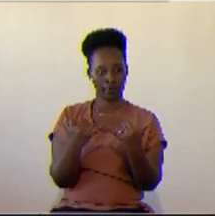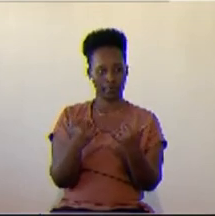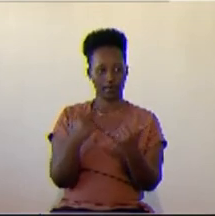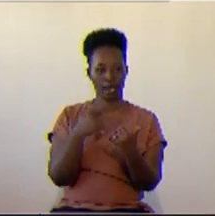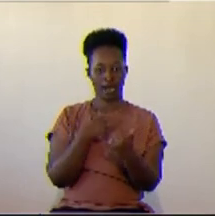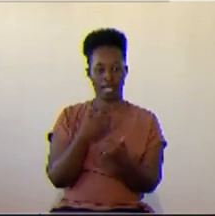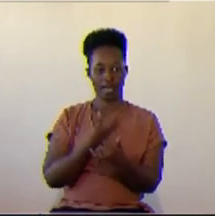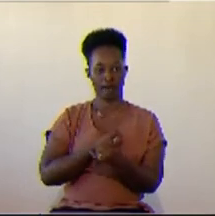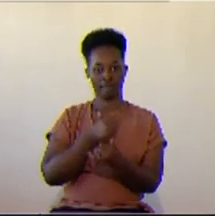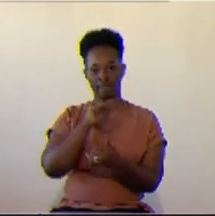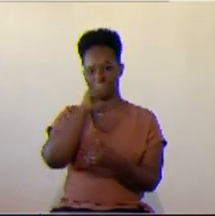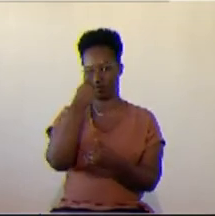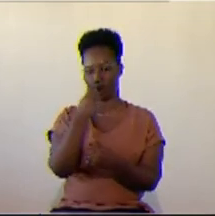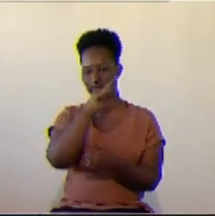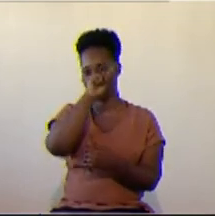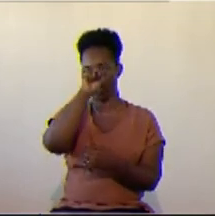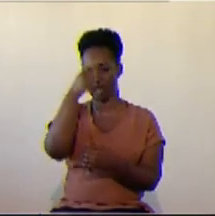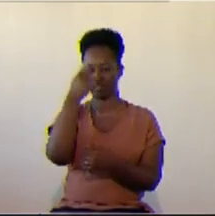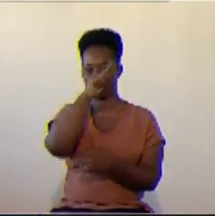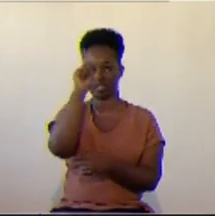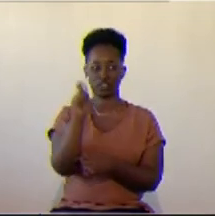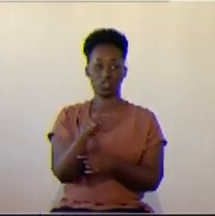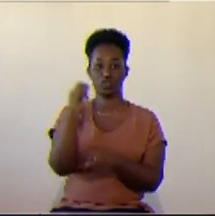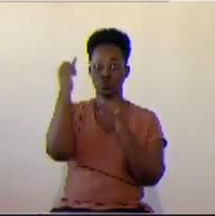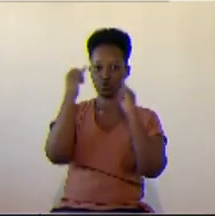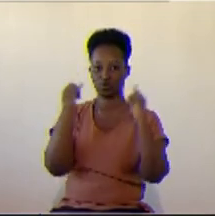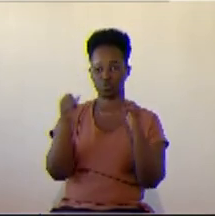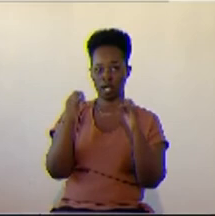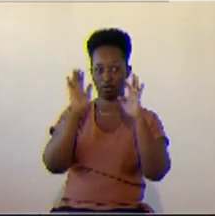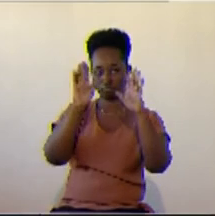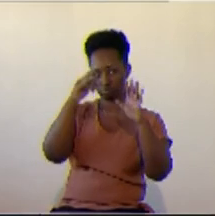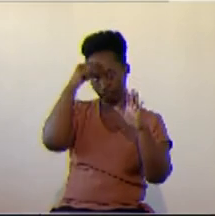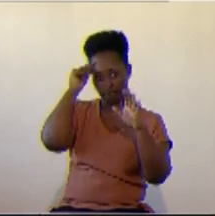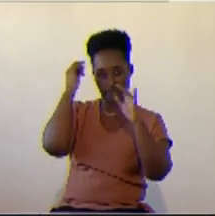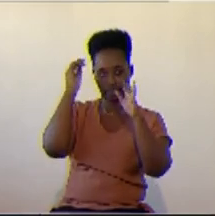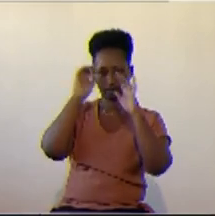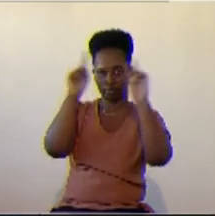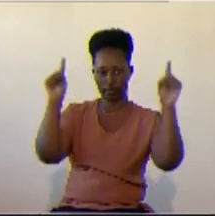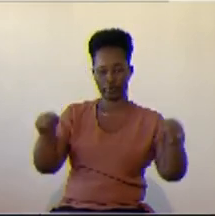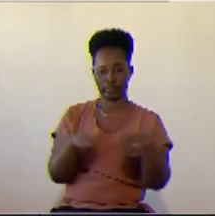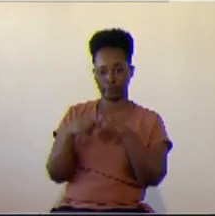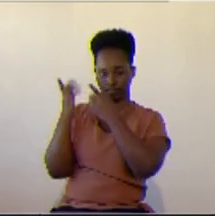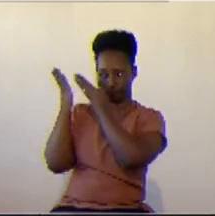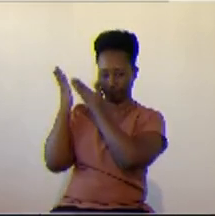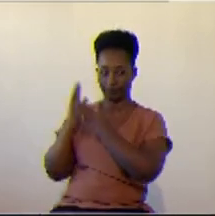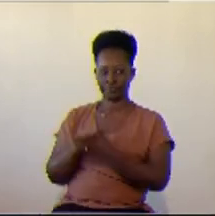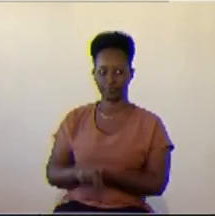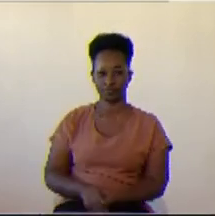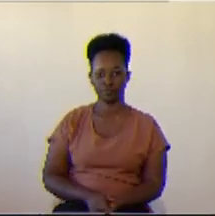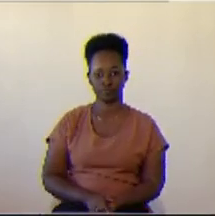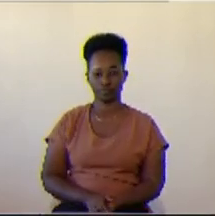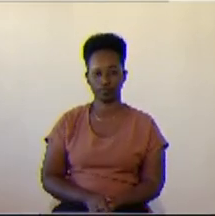also have an illustration here on the diagram, on the board, which is this. We have two liquids also.